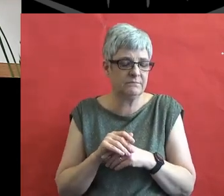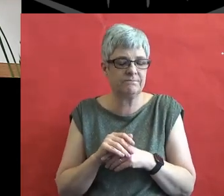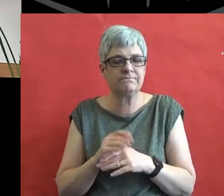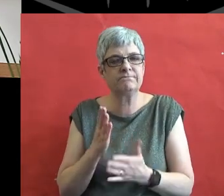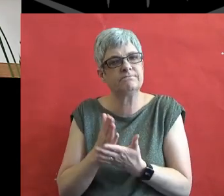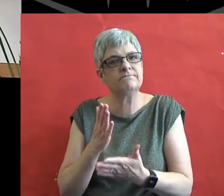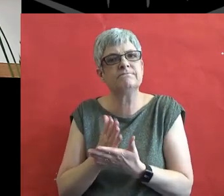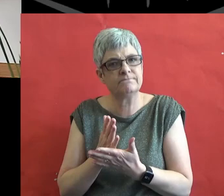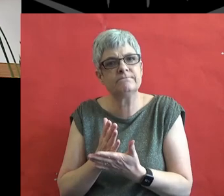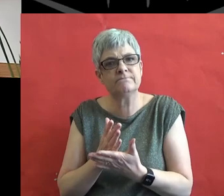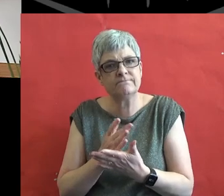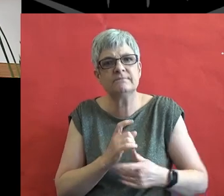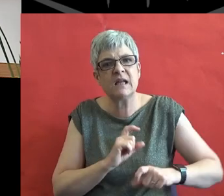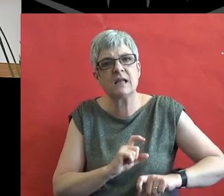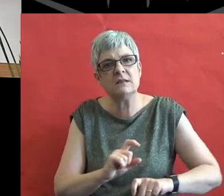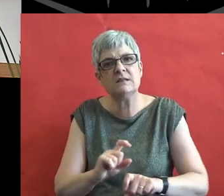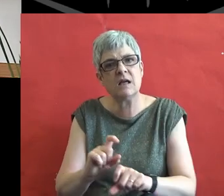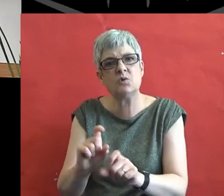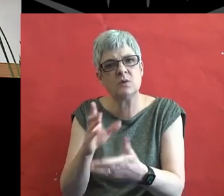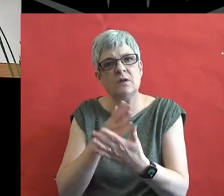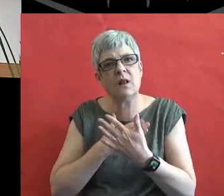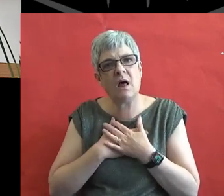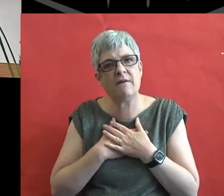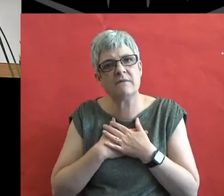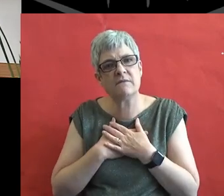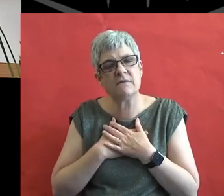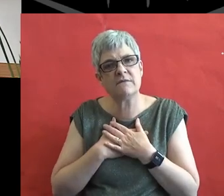And yet he continued to love.